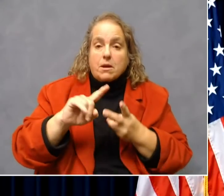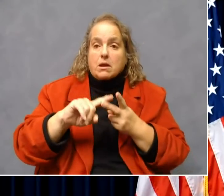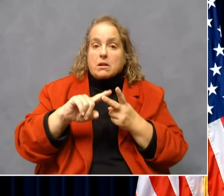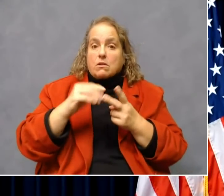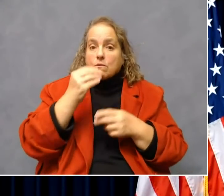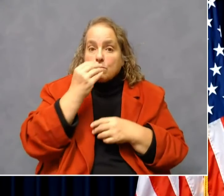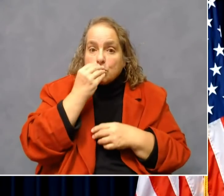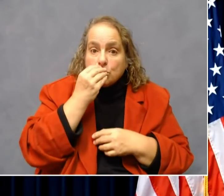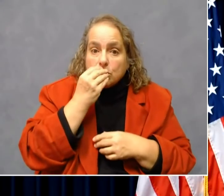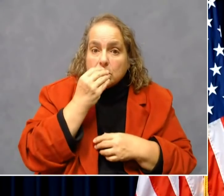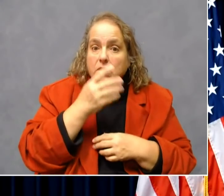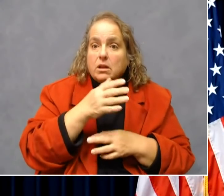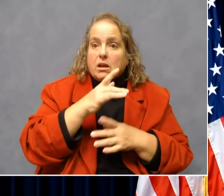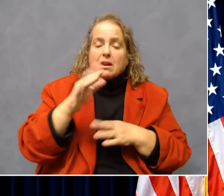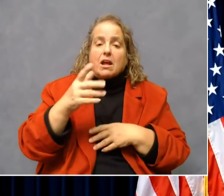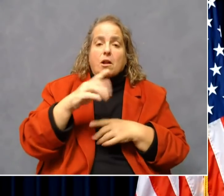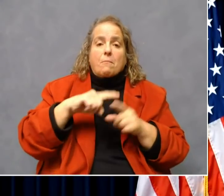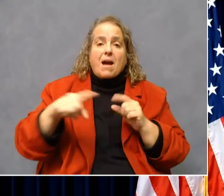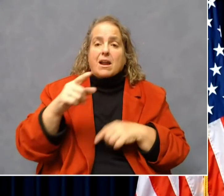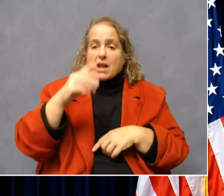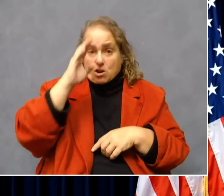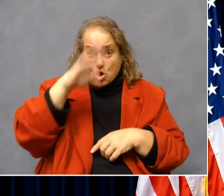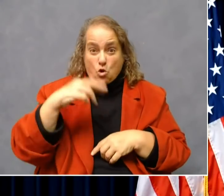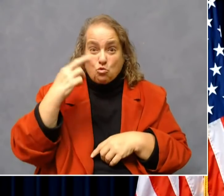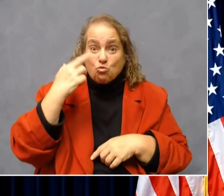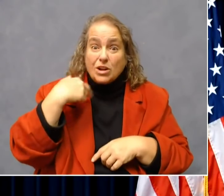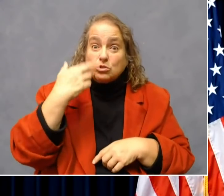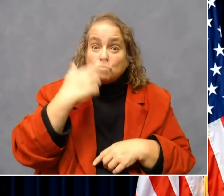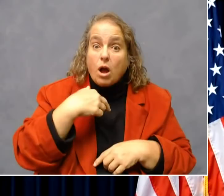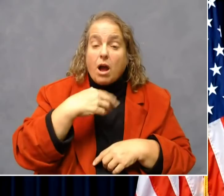beverage industry, without congressional help,